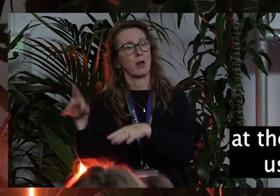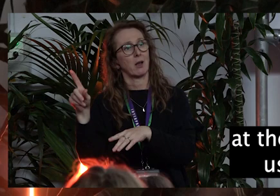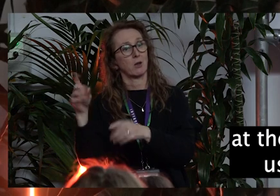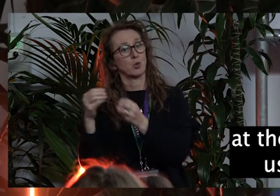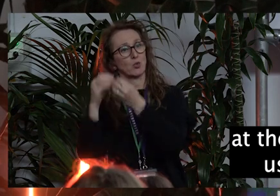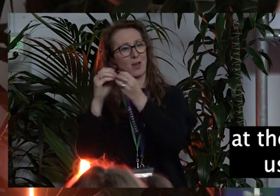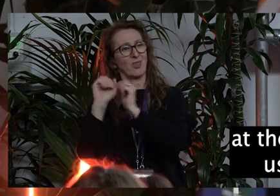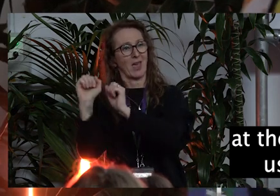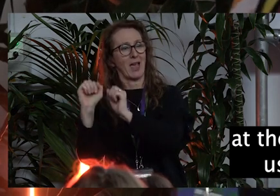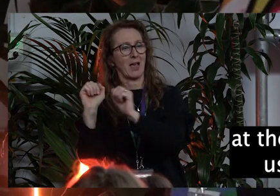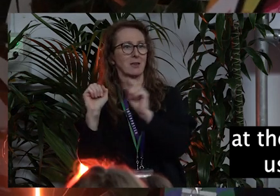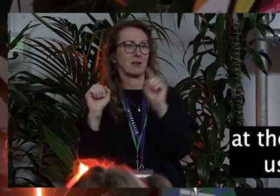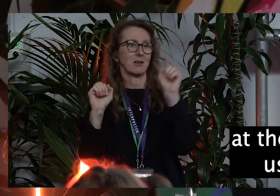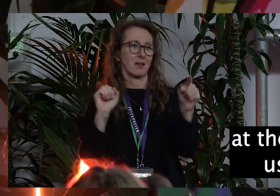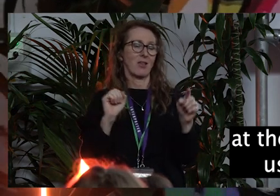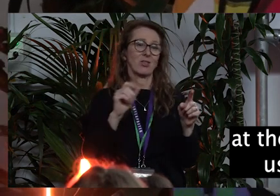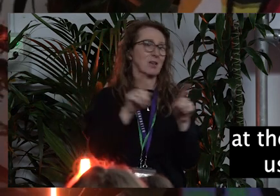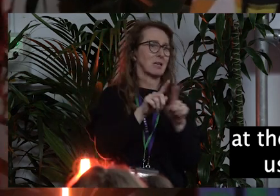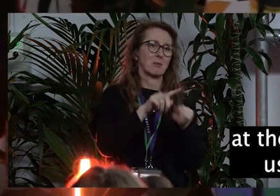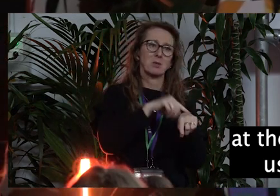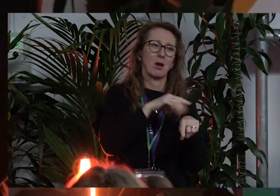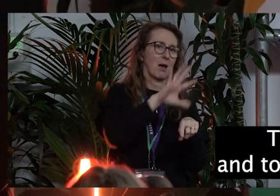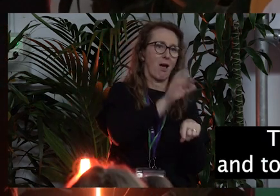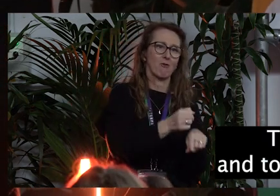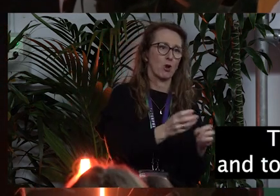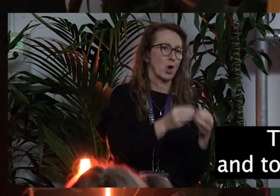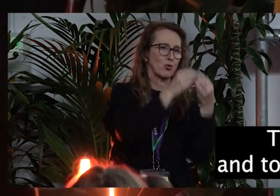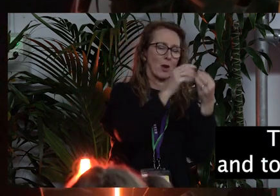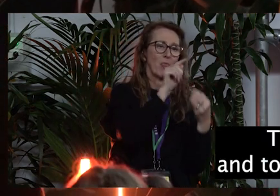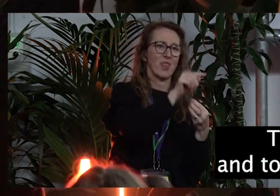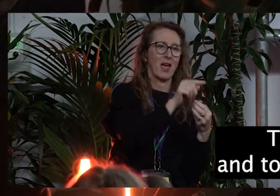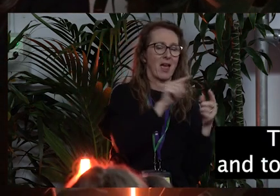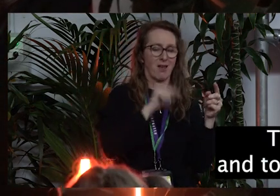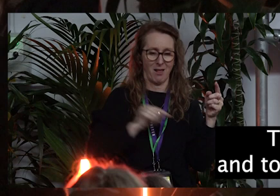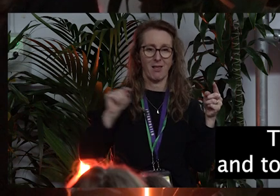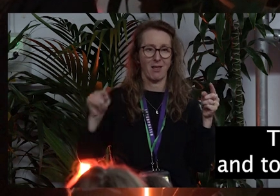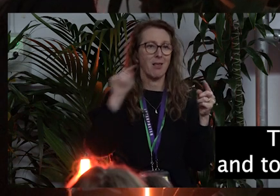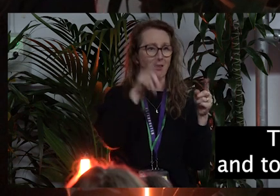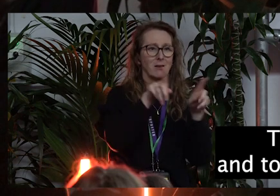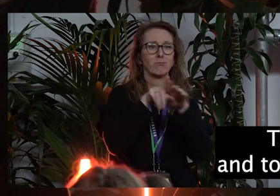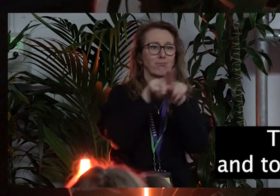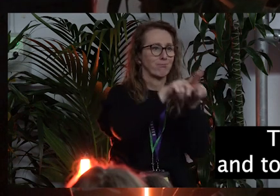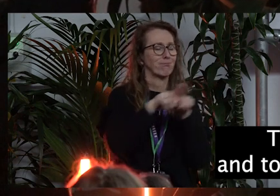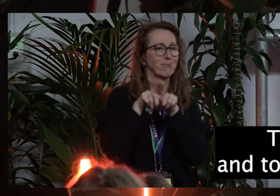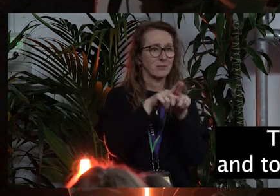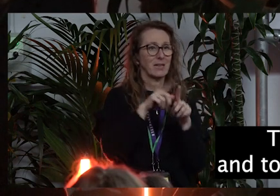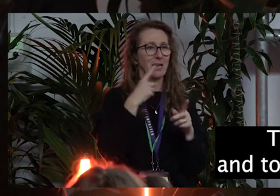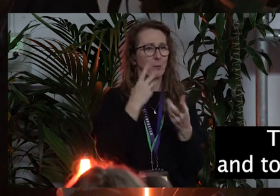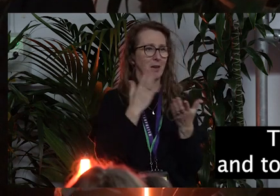there. At the same time, we could be working with artists in Africa to create one there. That would be very authentic and have